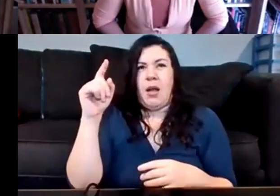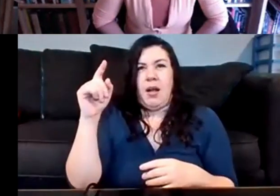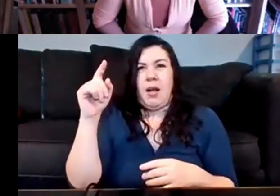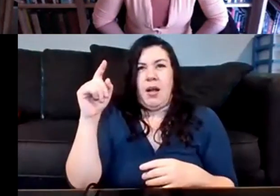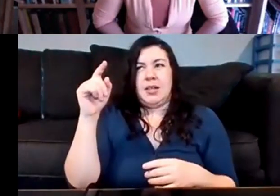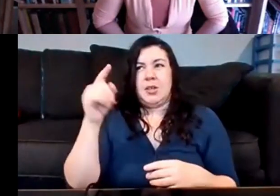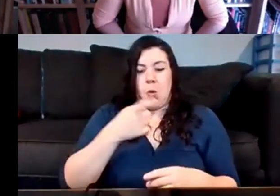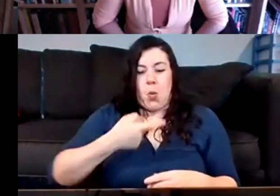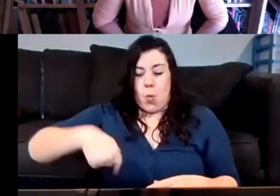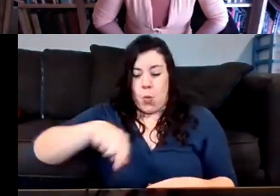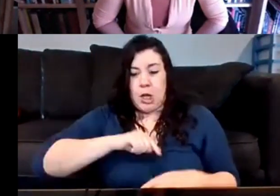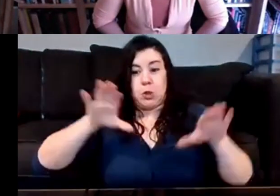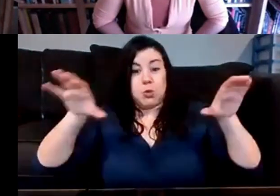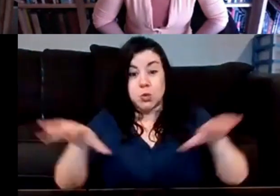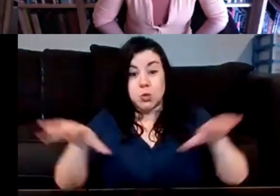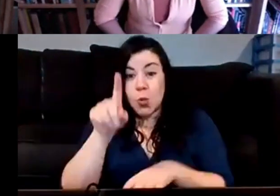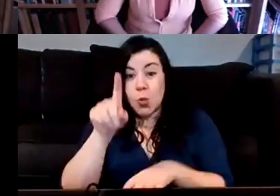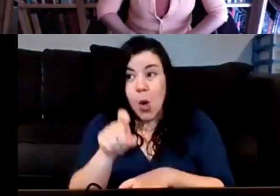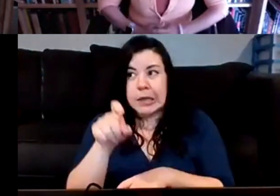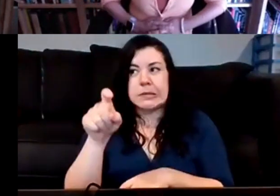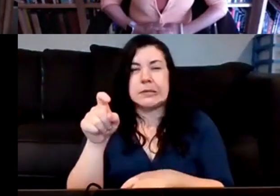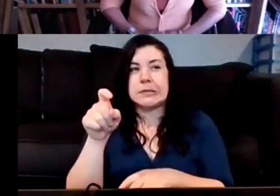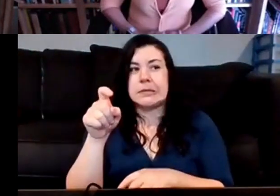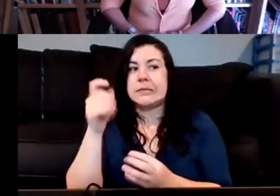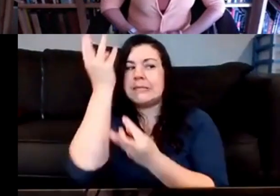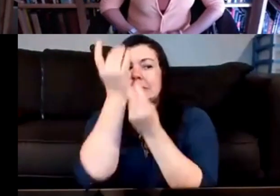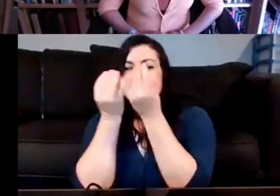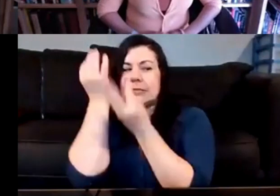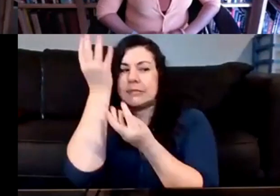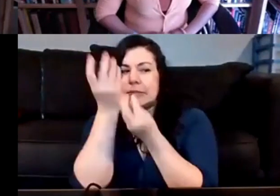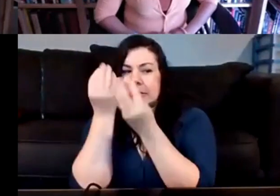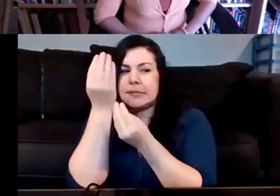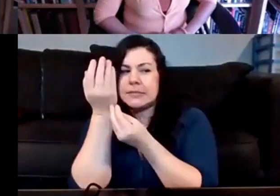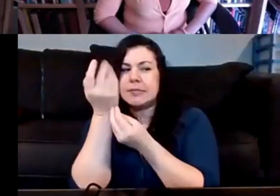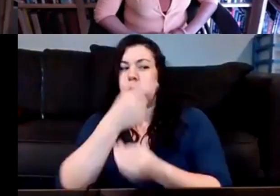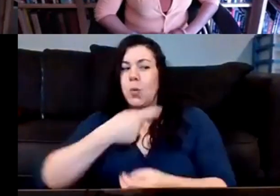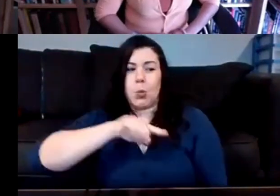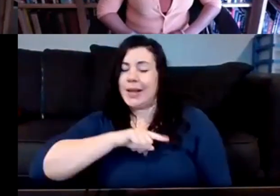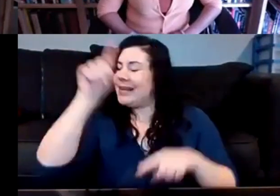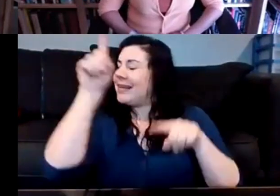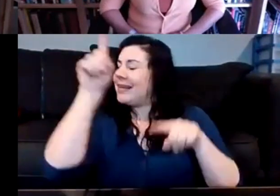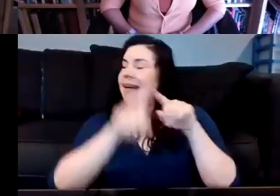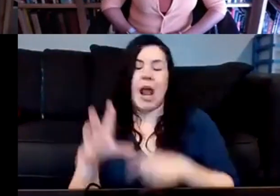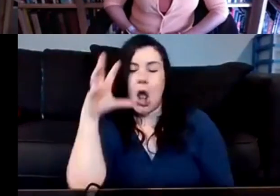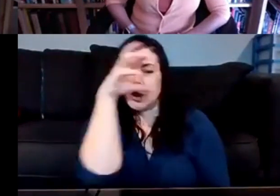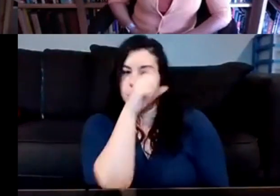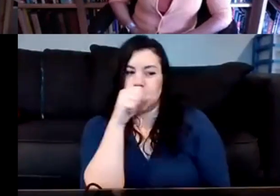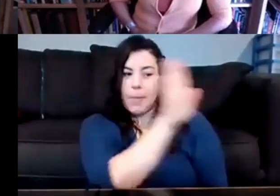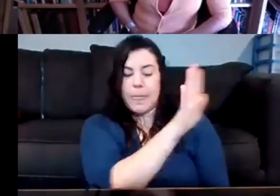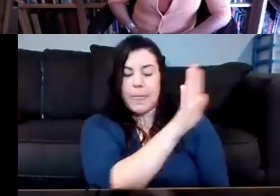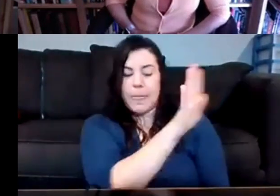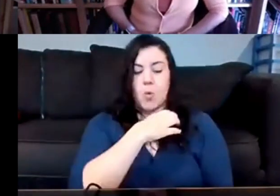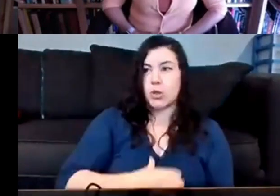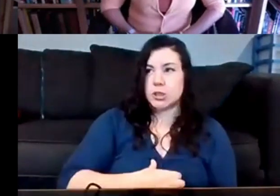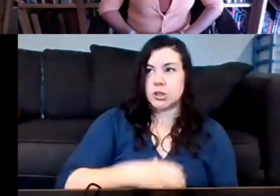do here is just be considerate about, we don't know, and we can't assume what people's desires were for their